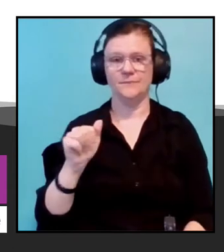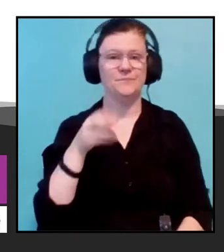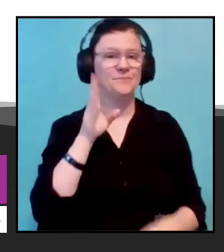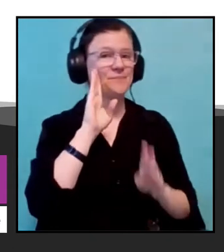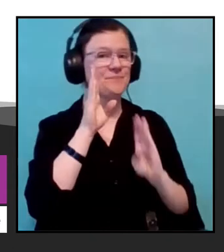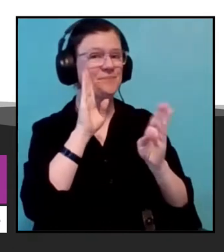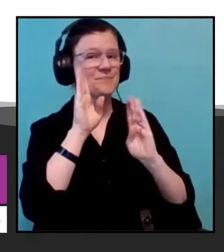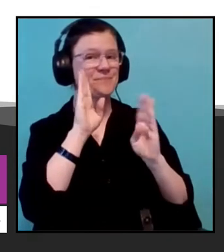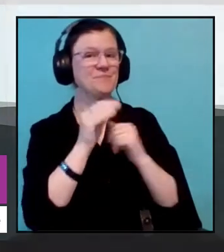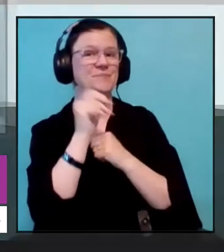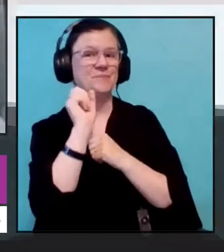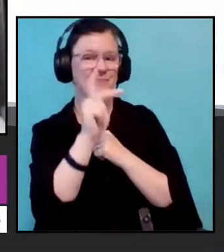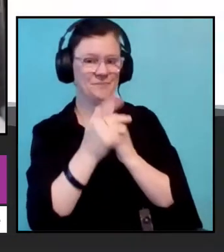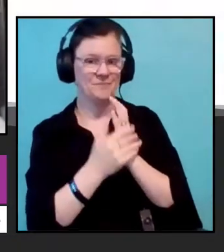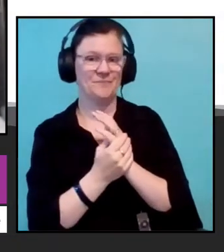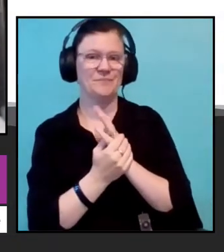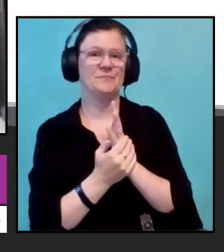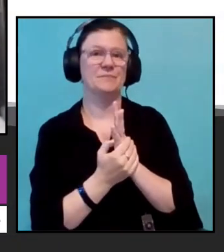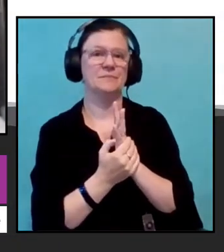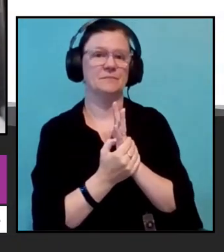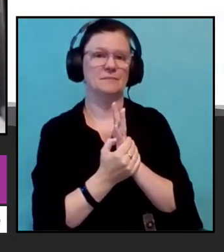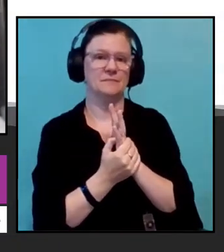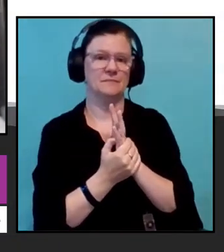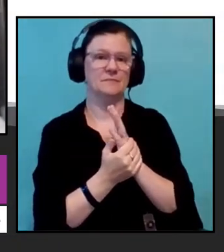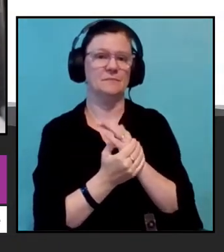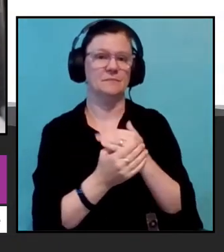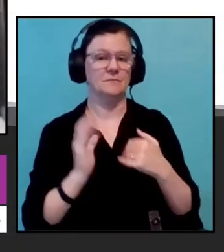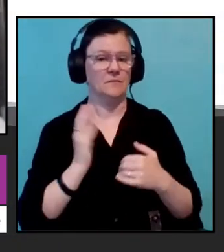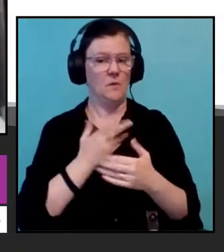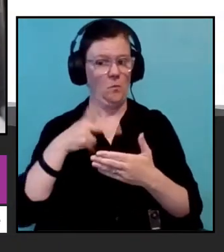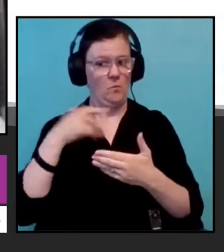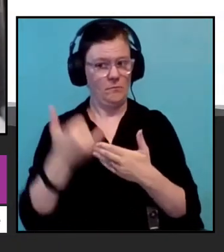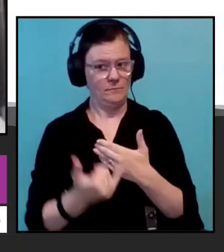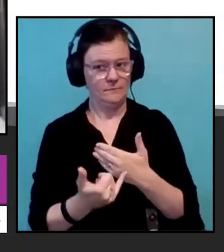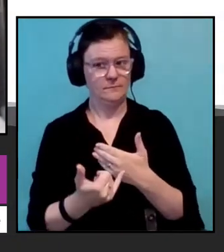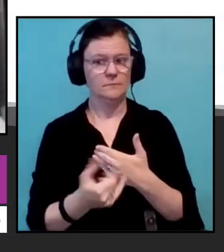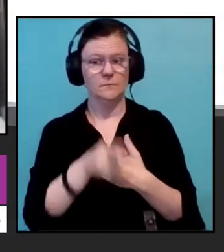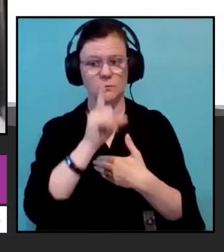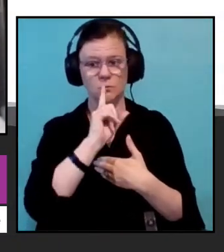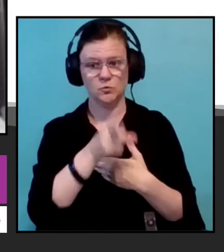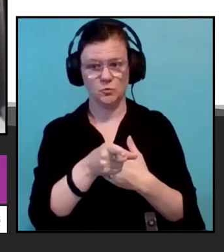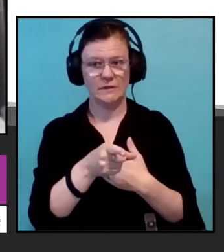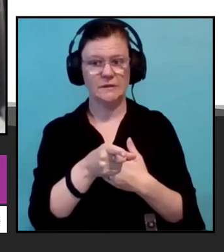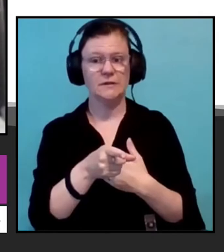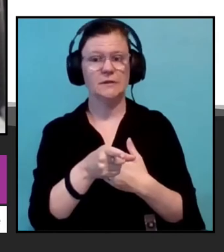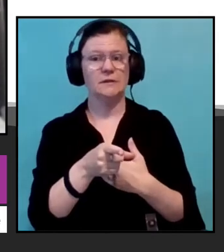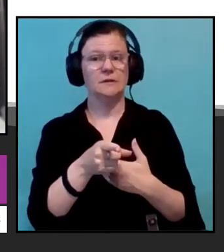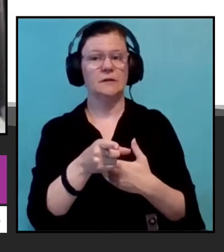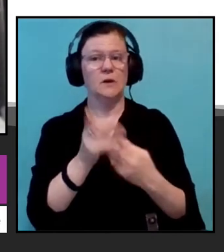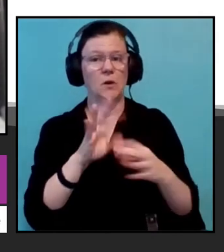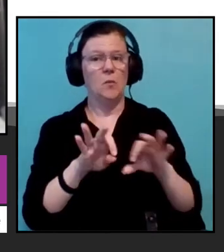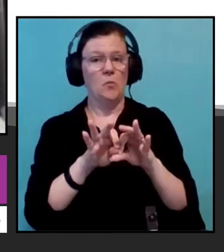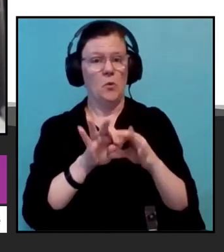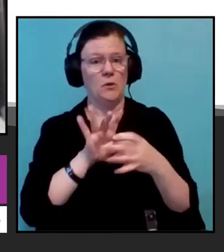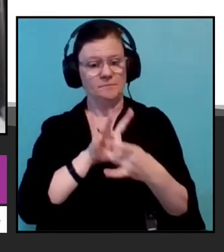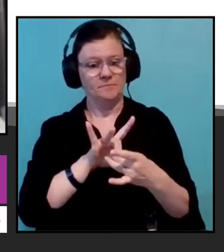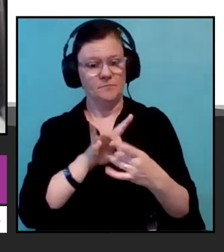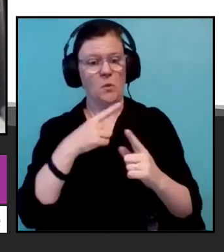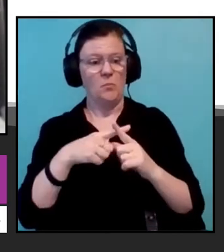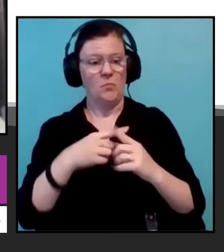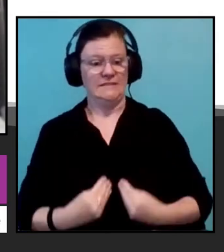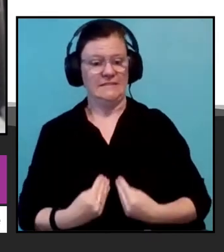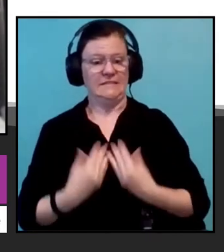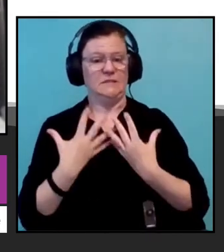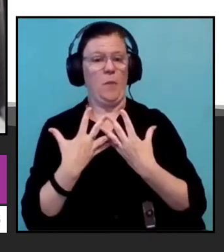Hi, all right. So for our project, it was really important that we were able to engage as well as to inspire the